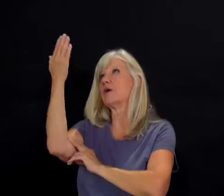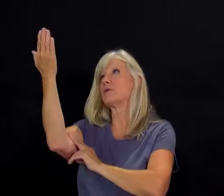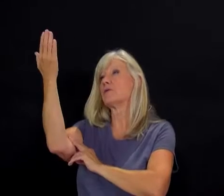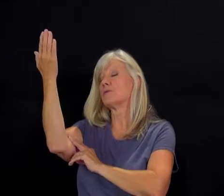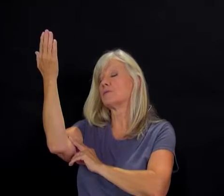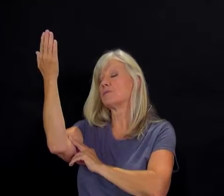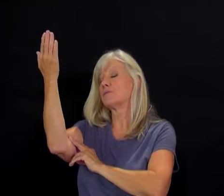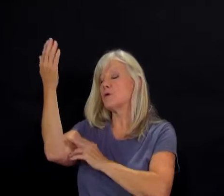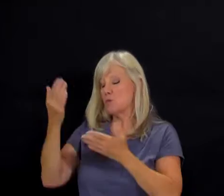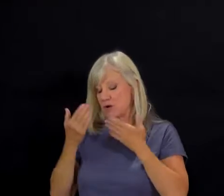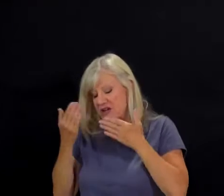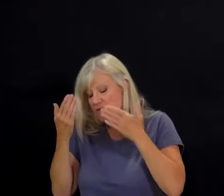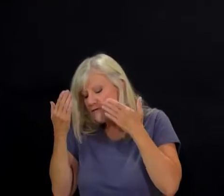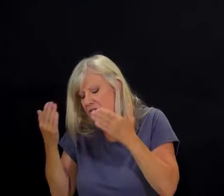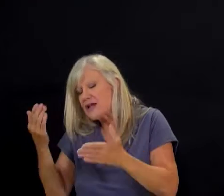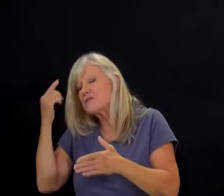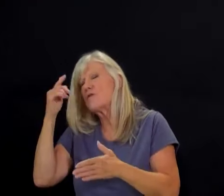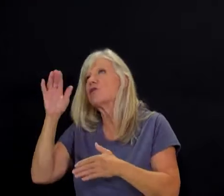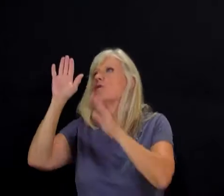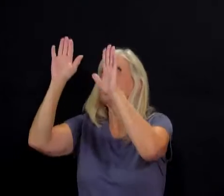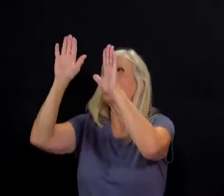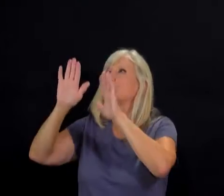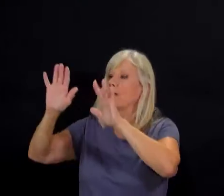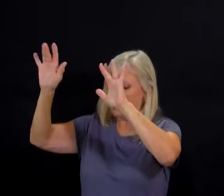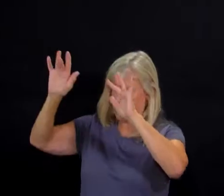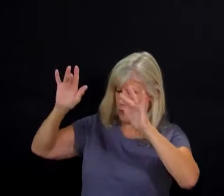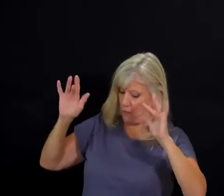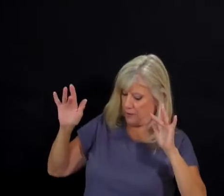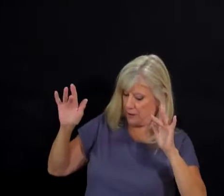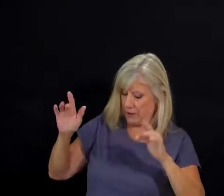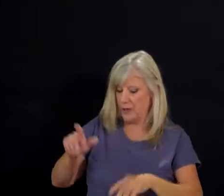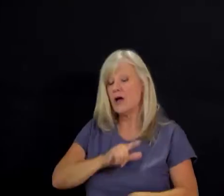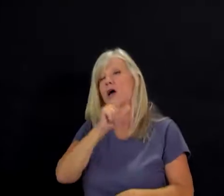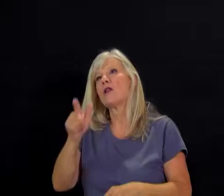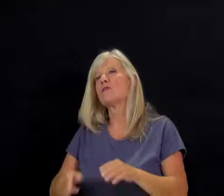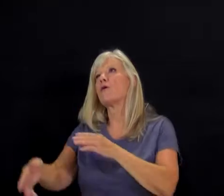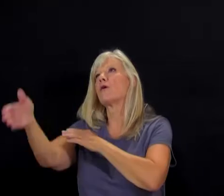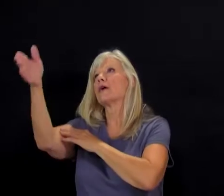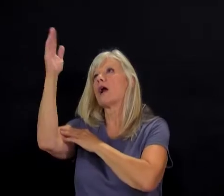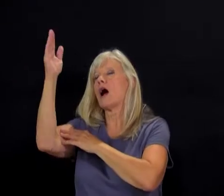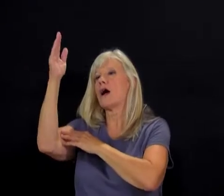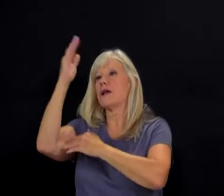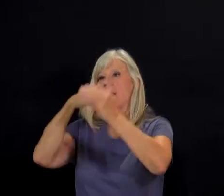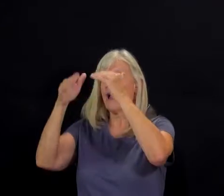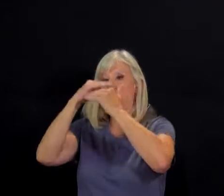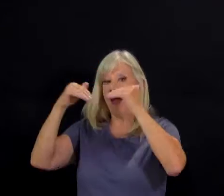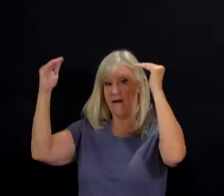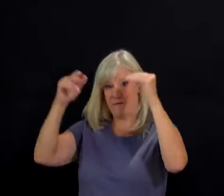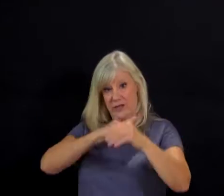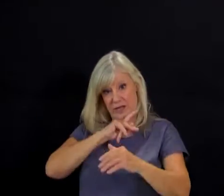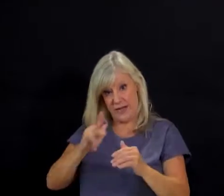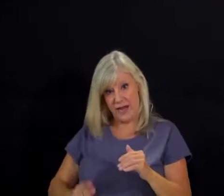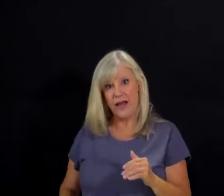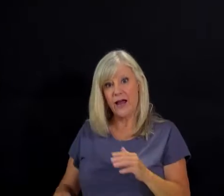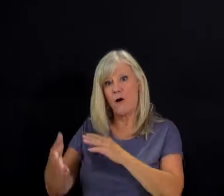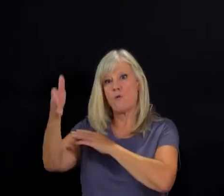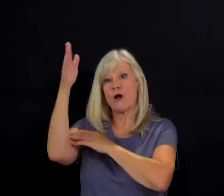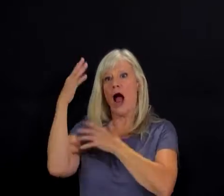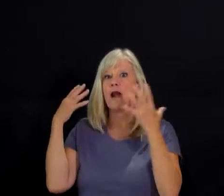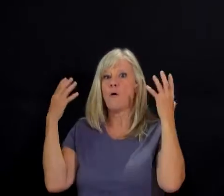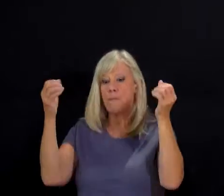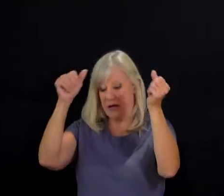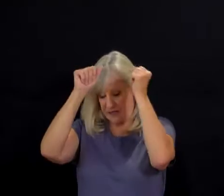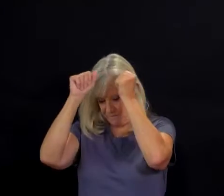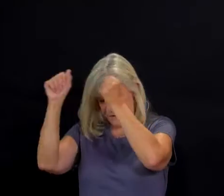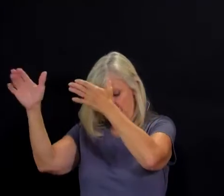you. We give you thanks for your great glory. Lord God, Heavenly King, O God, Almighty